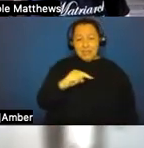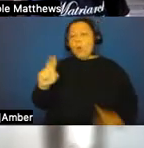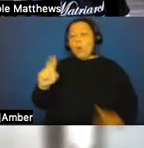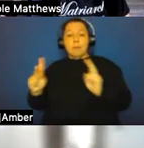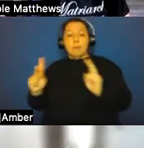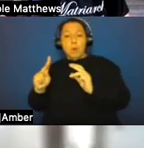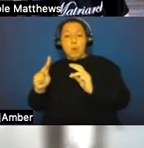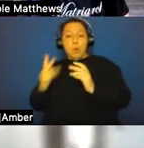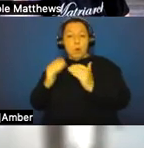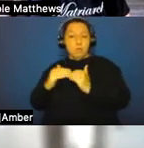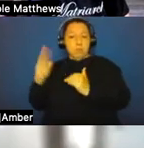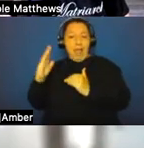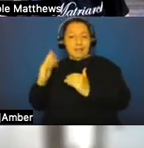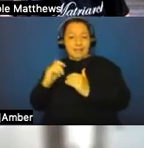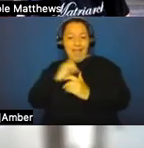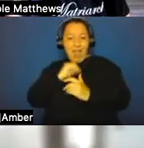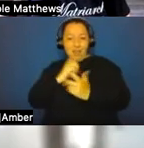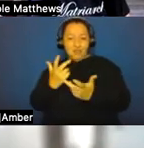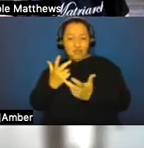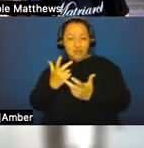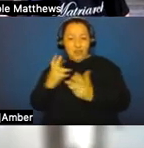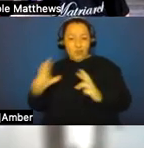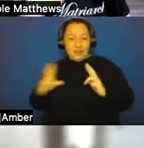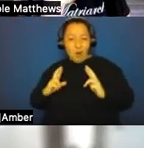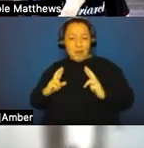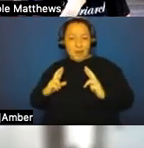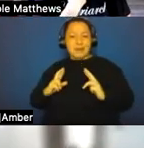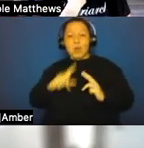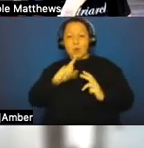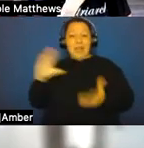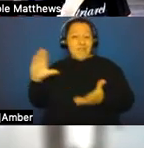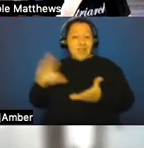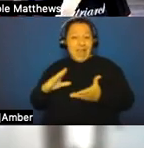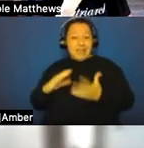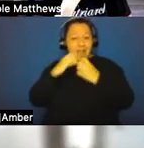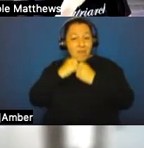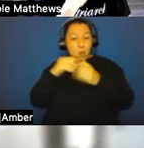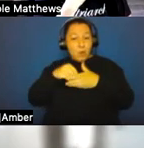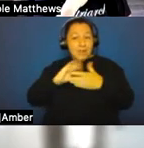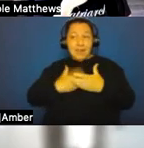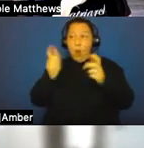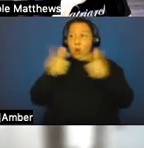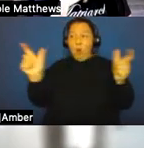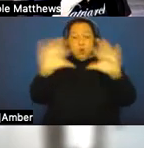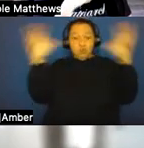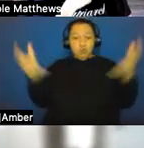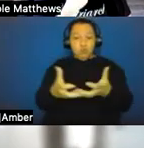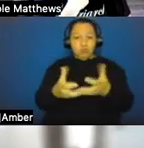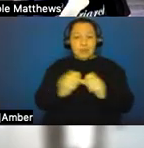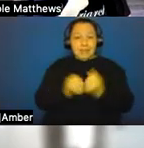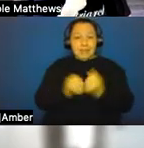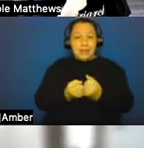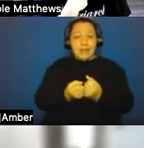retire have less value in the larger society, right? In our societies, in our communities, elders